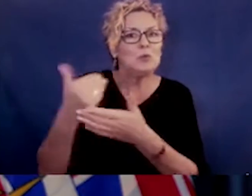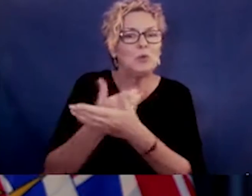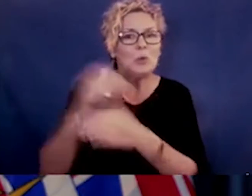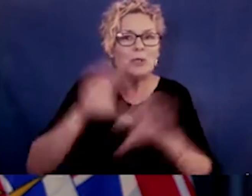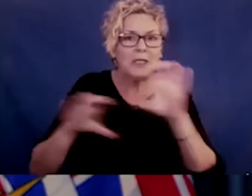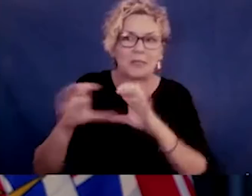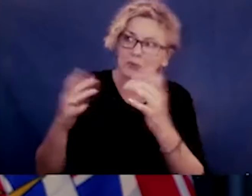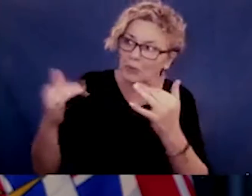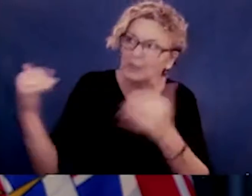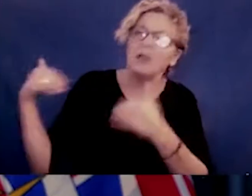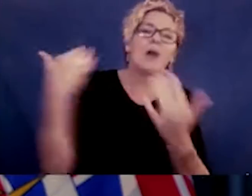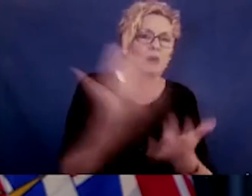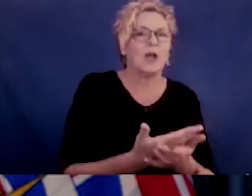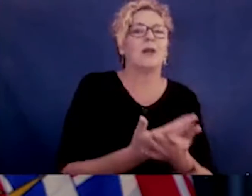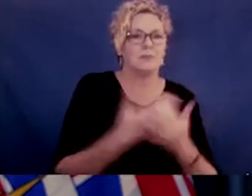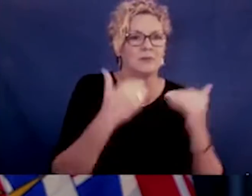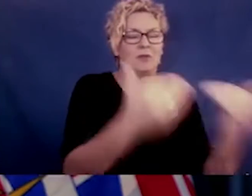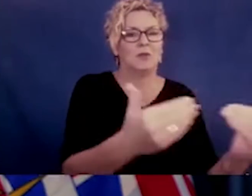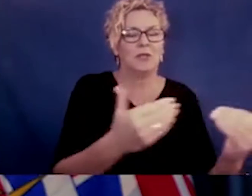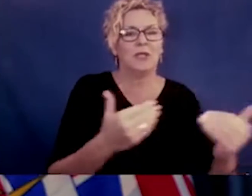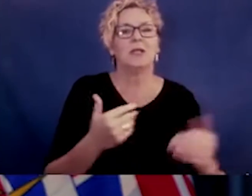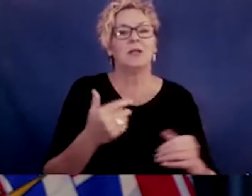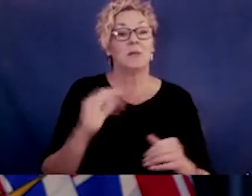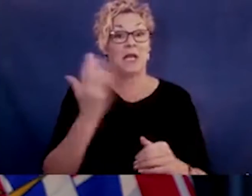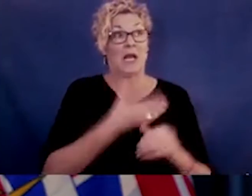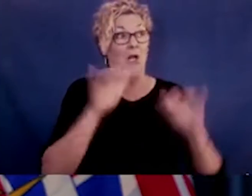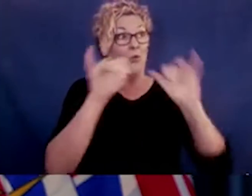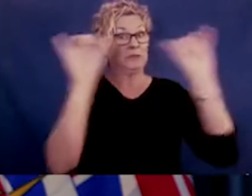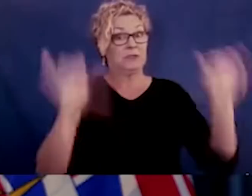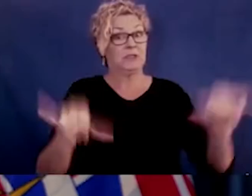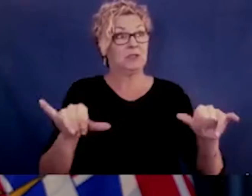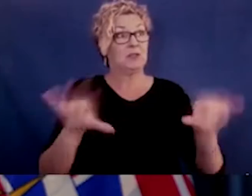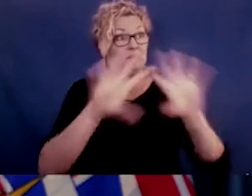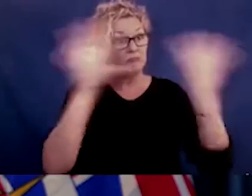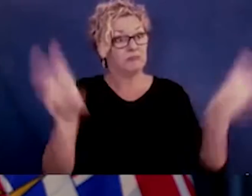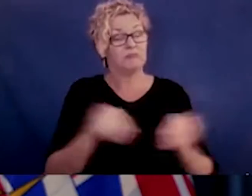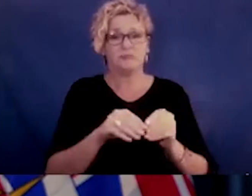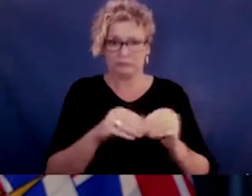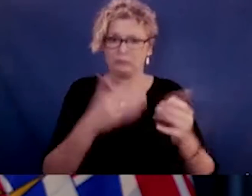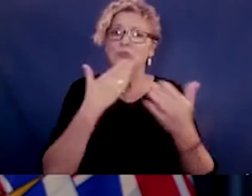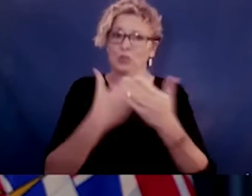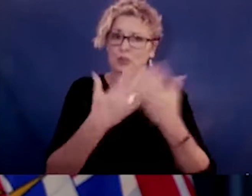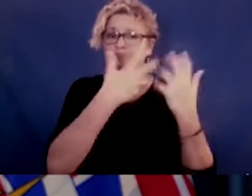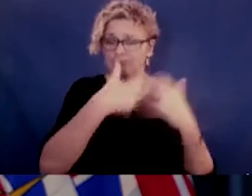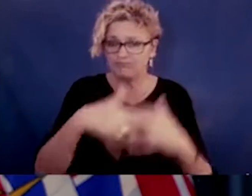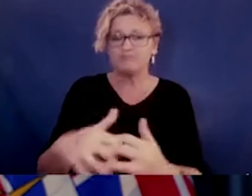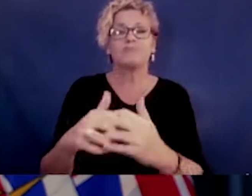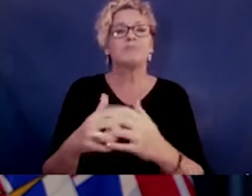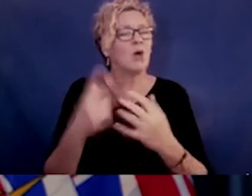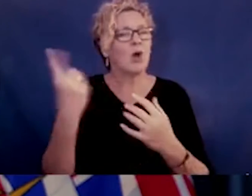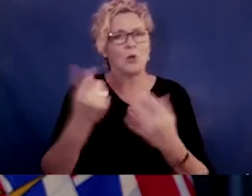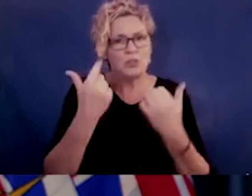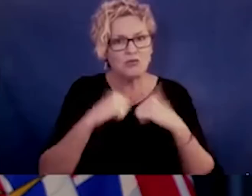recreational sports like hockey and soccer as they've started slowly to restart. The result has been that some sports